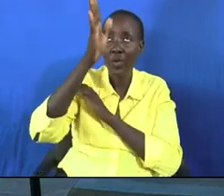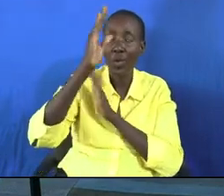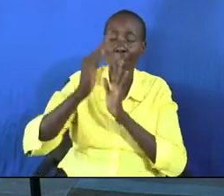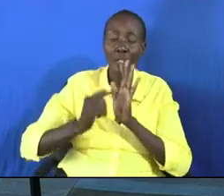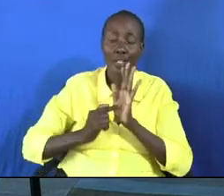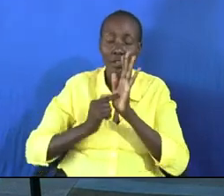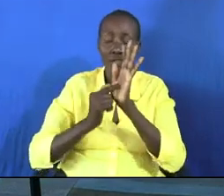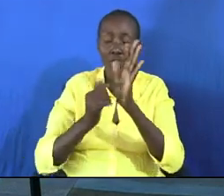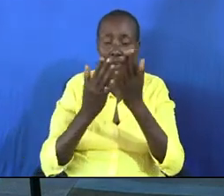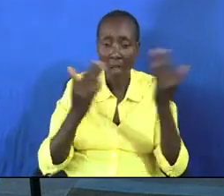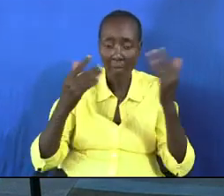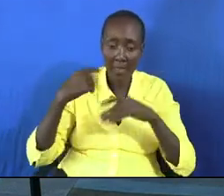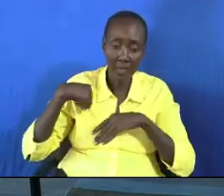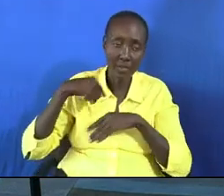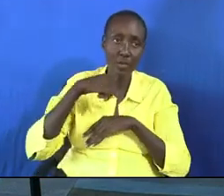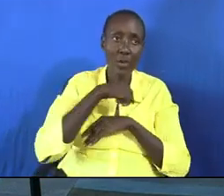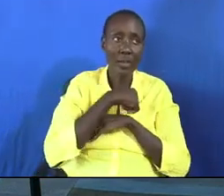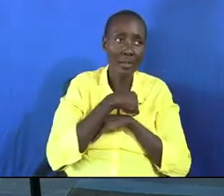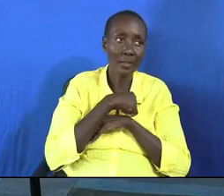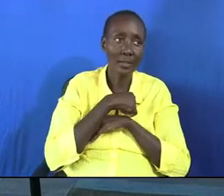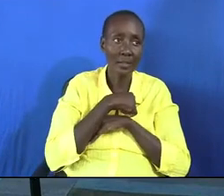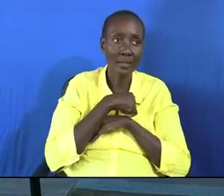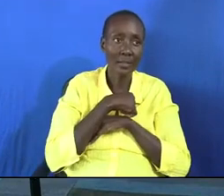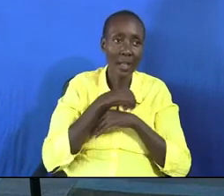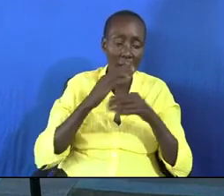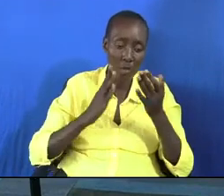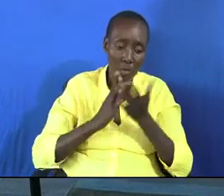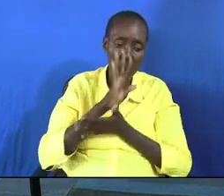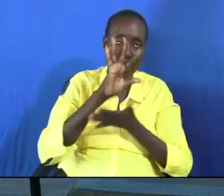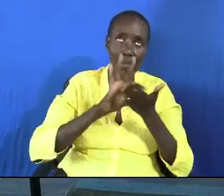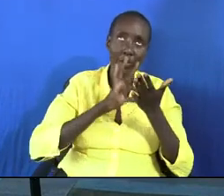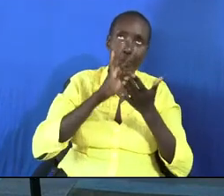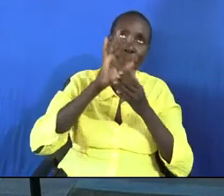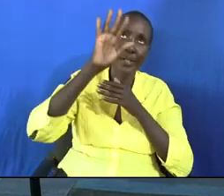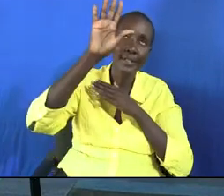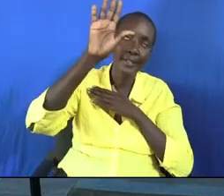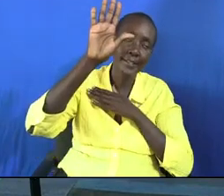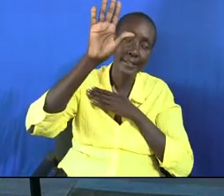reveals things to us by his Spirit.